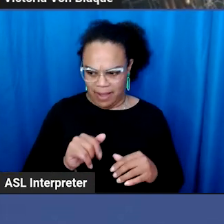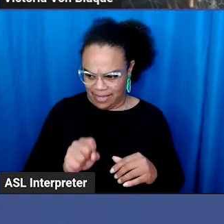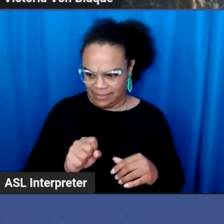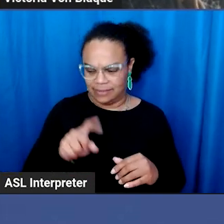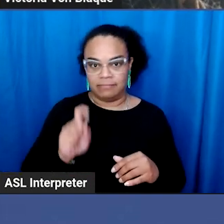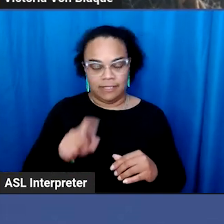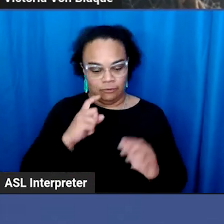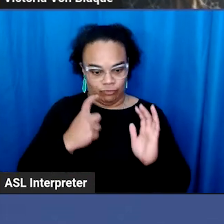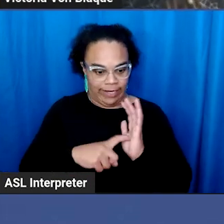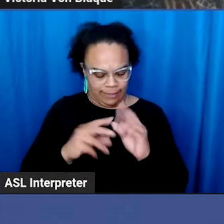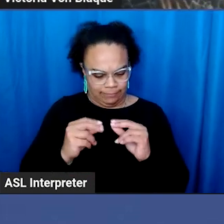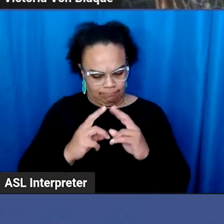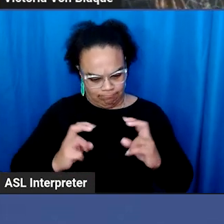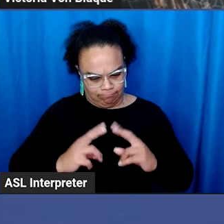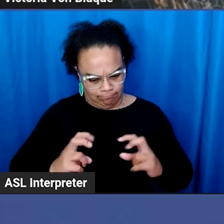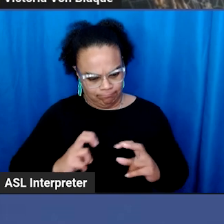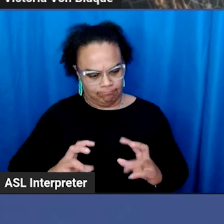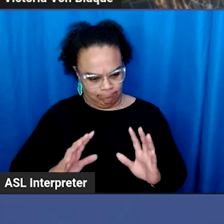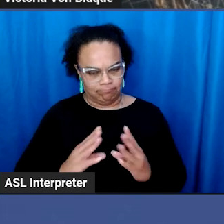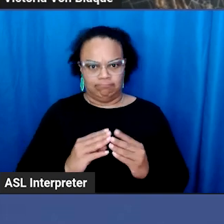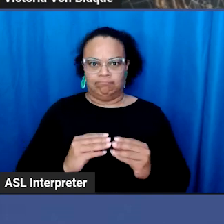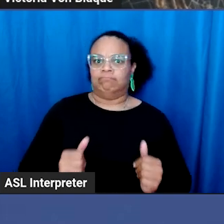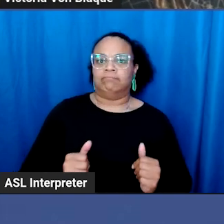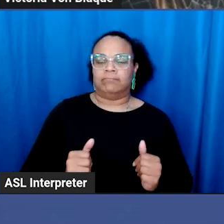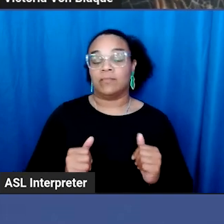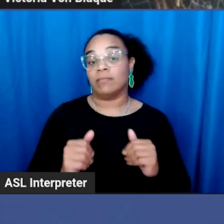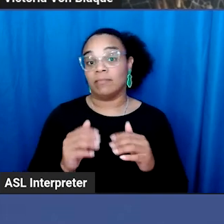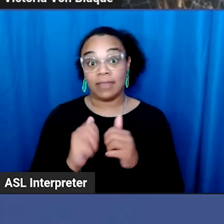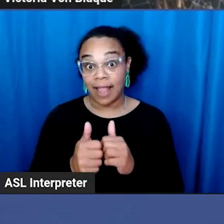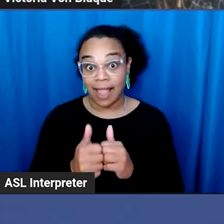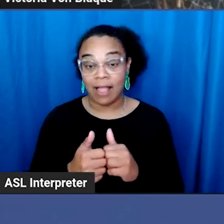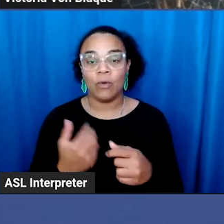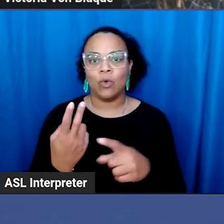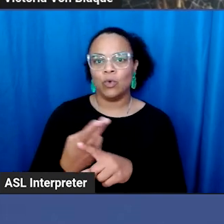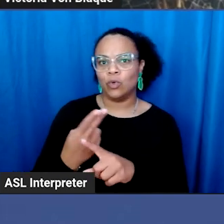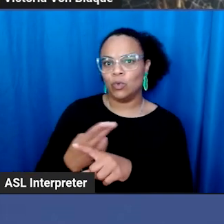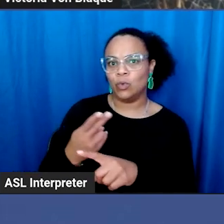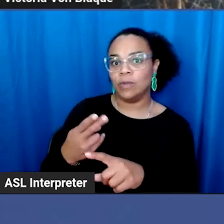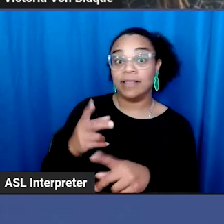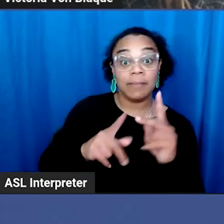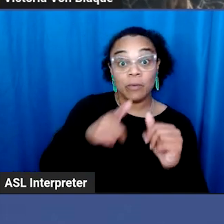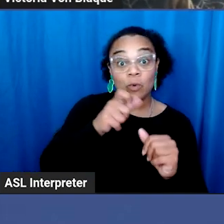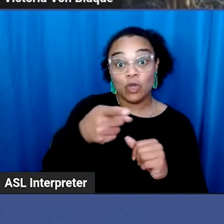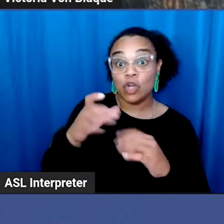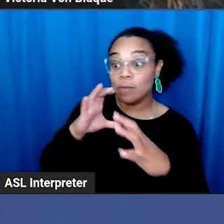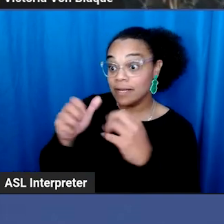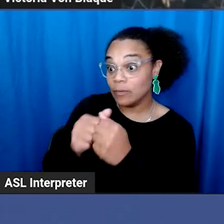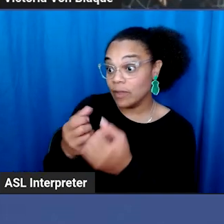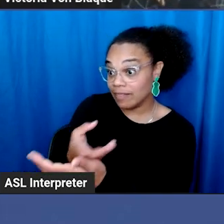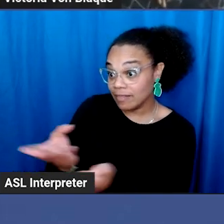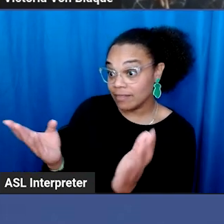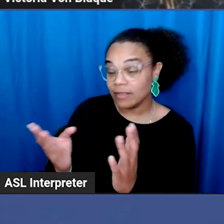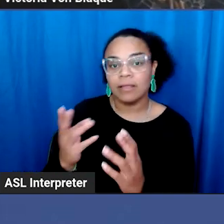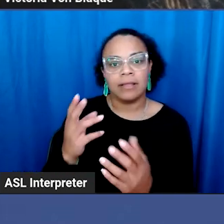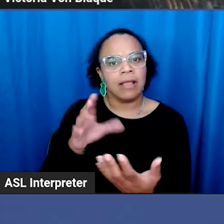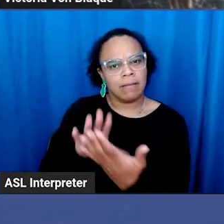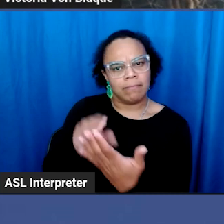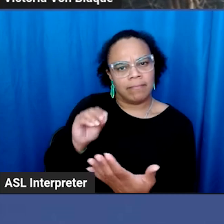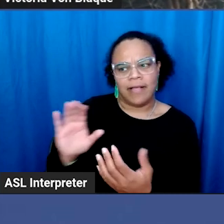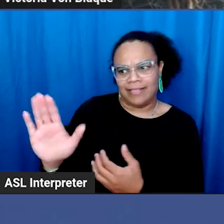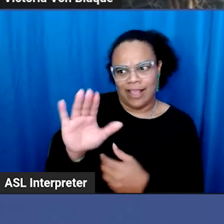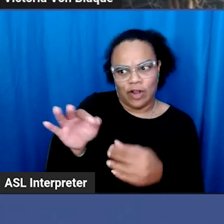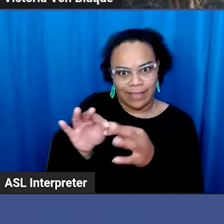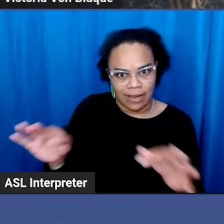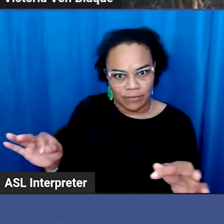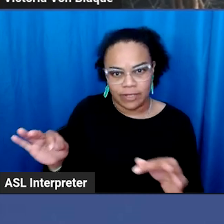is mirror the language the people that you're talking to are using, right? Listen to